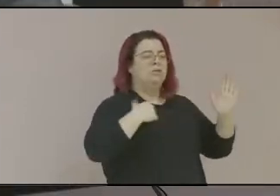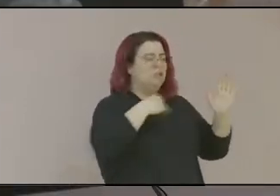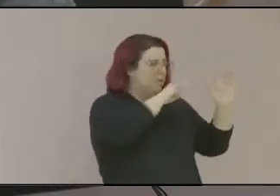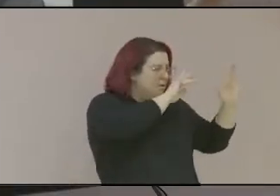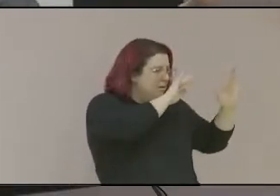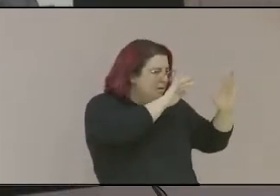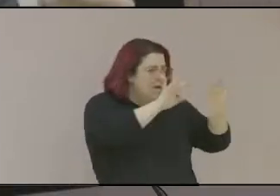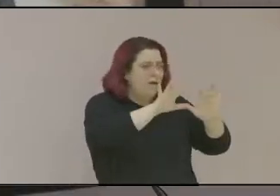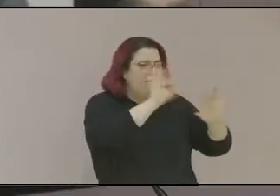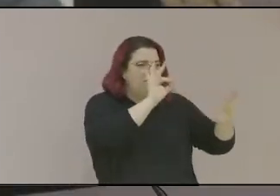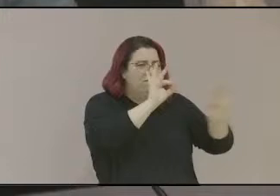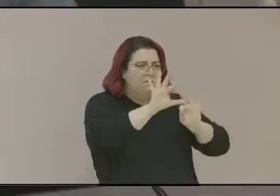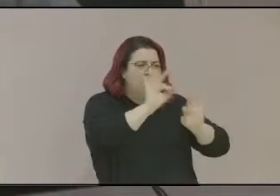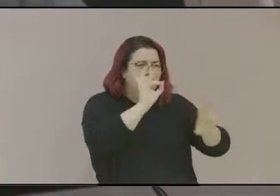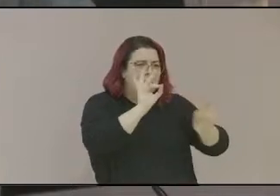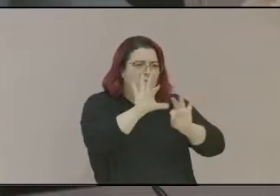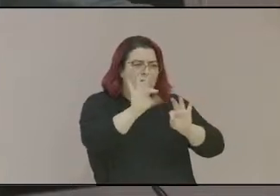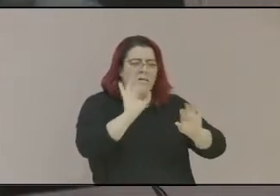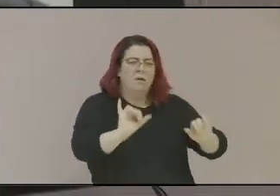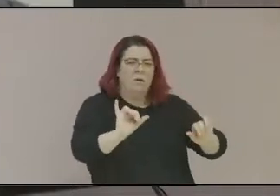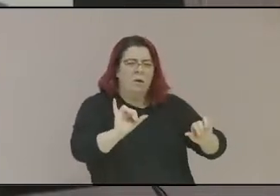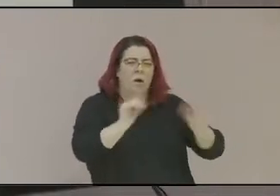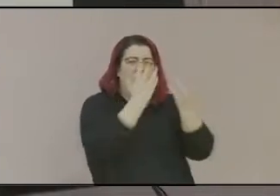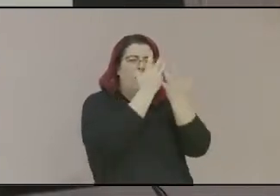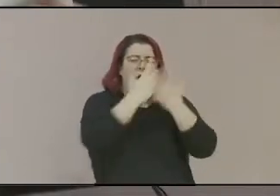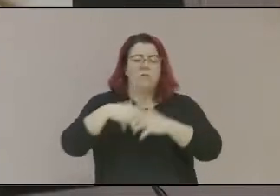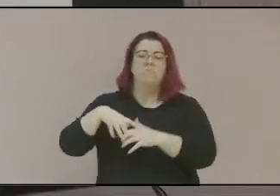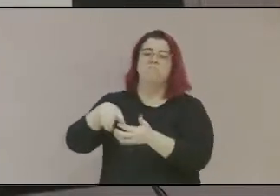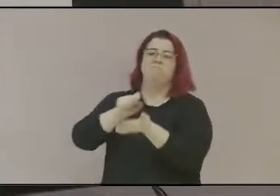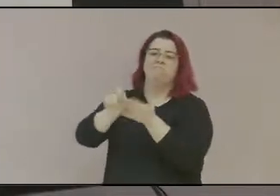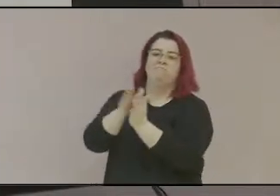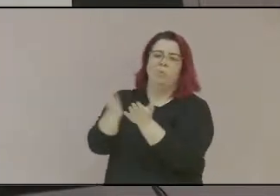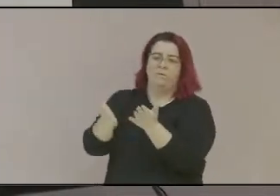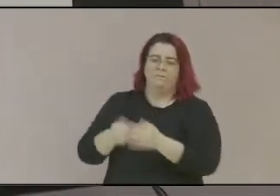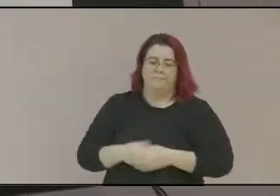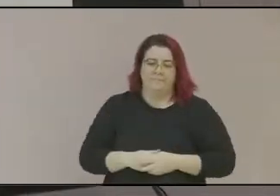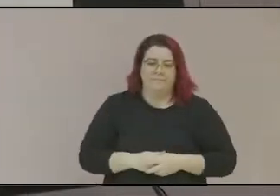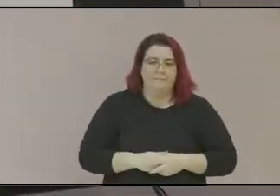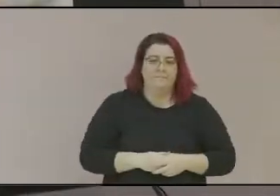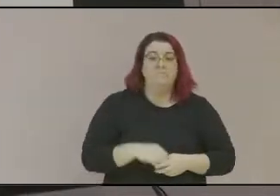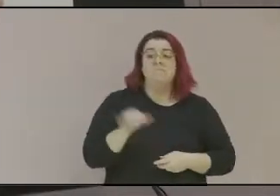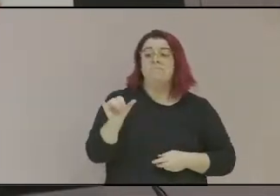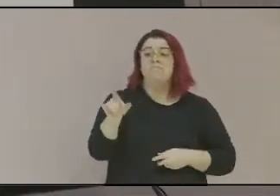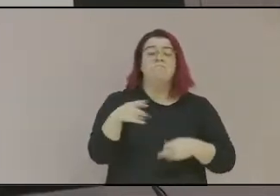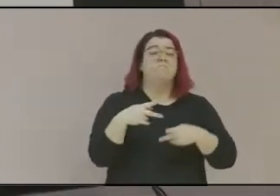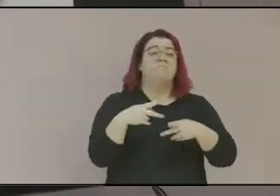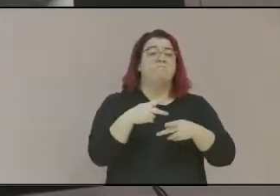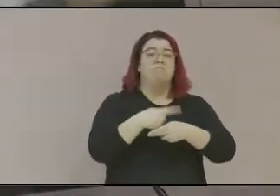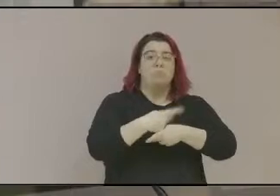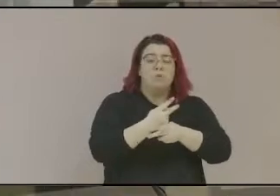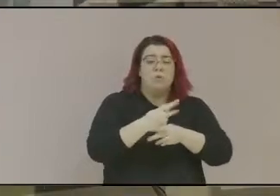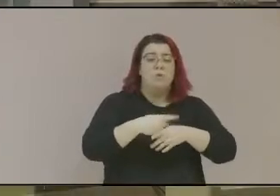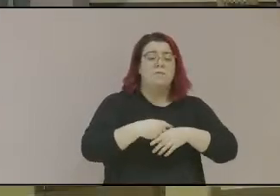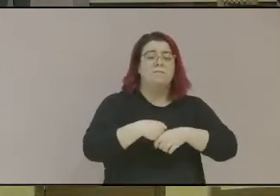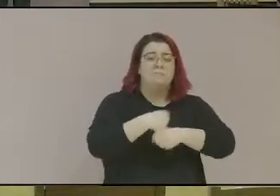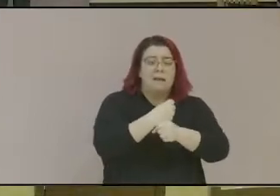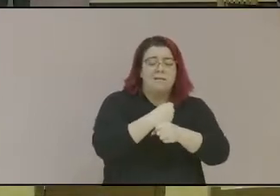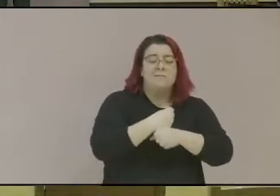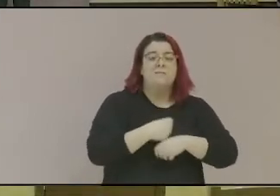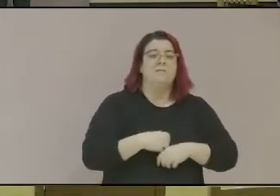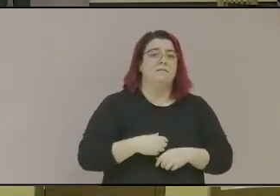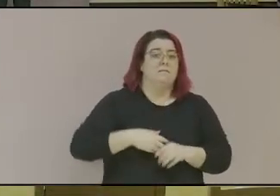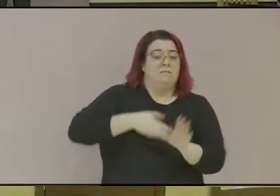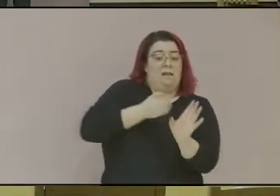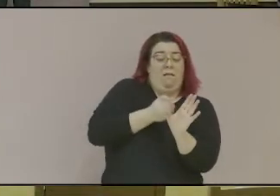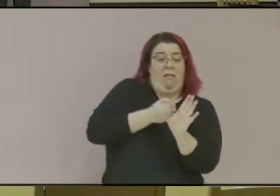connects the history of sound production, of materials made for the psychological